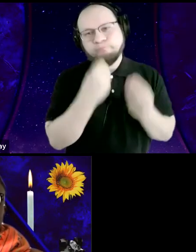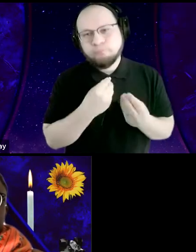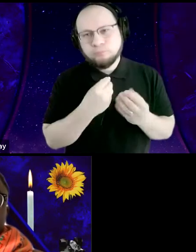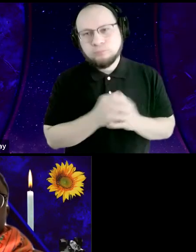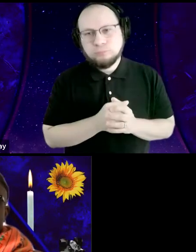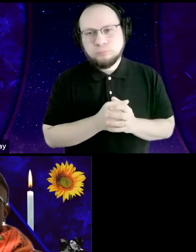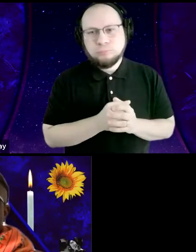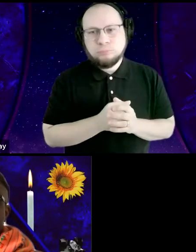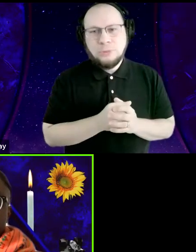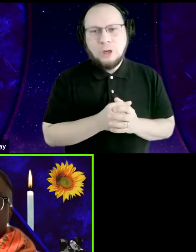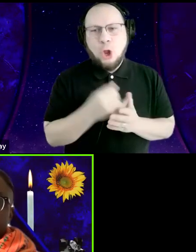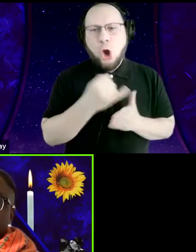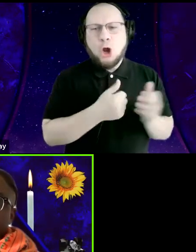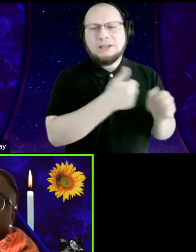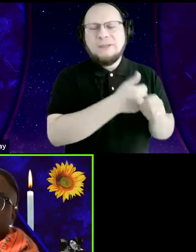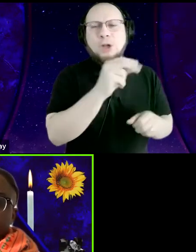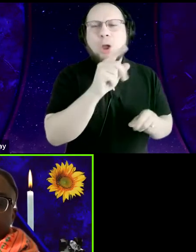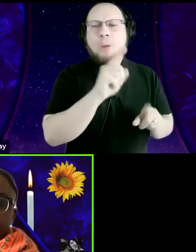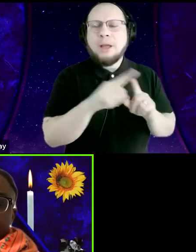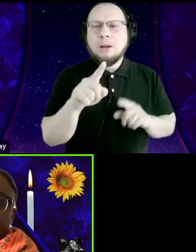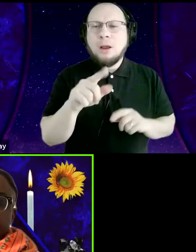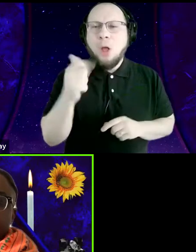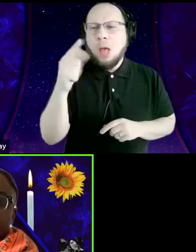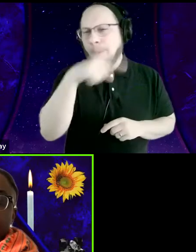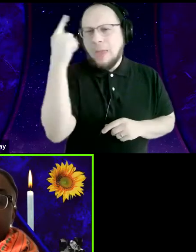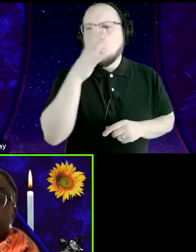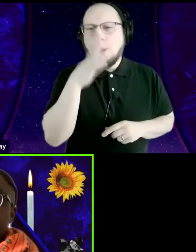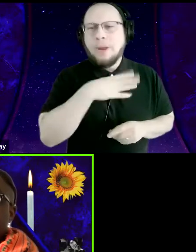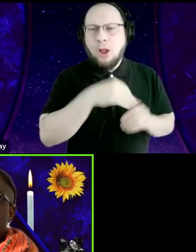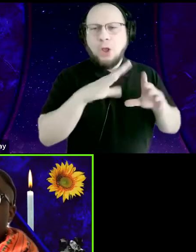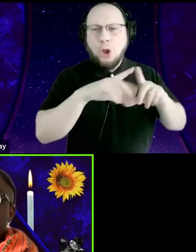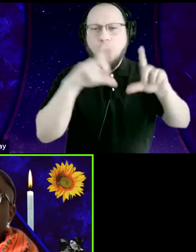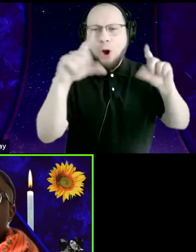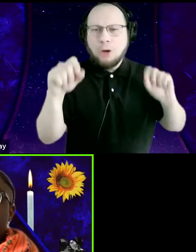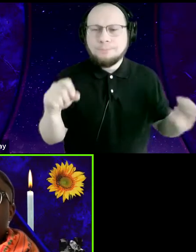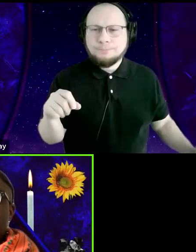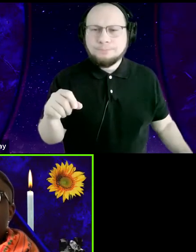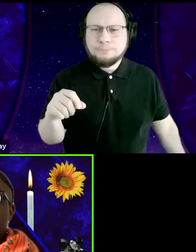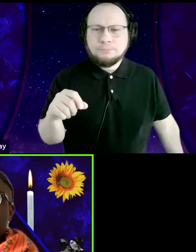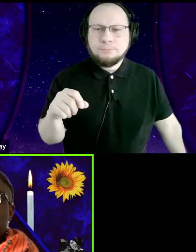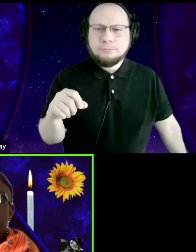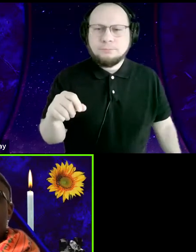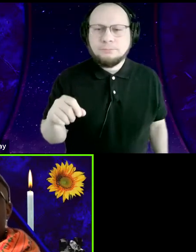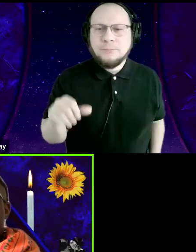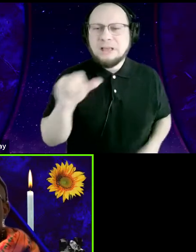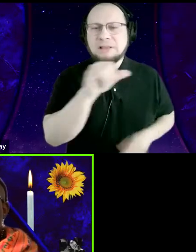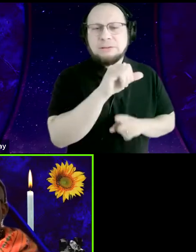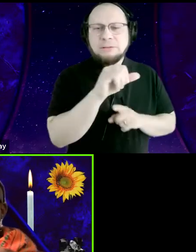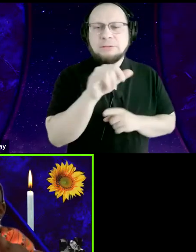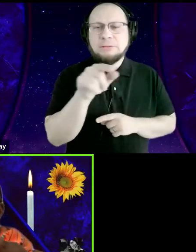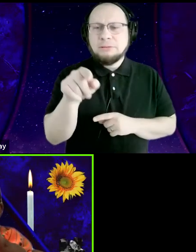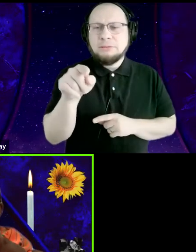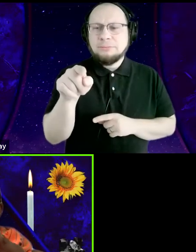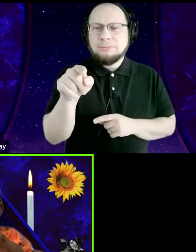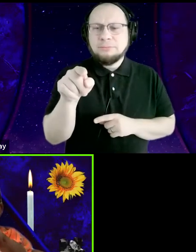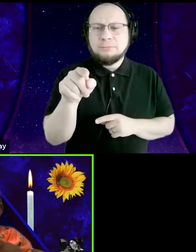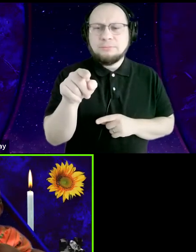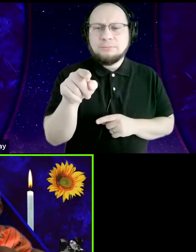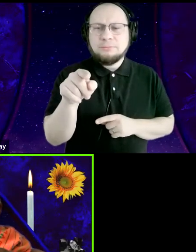the artwork, but these are all Black women. And so what this deck does, like the other deck does, is it